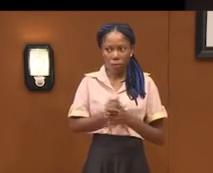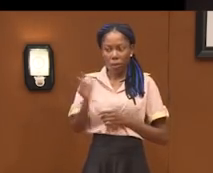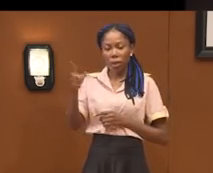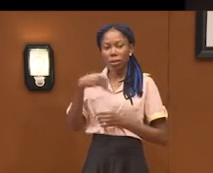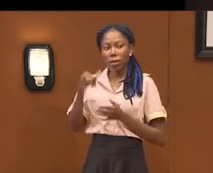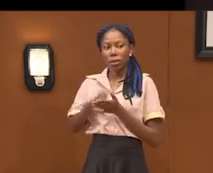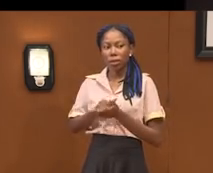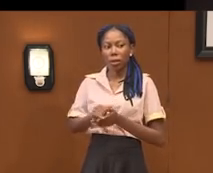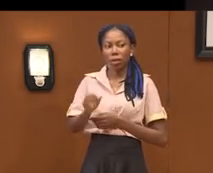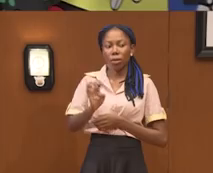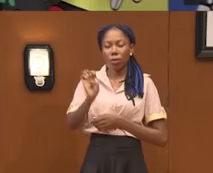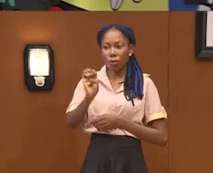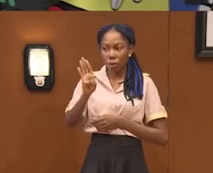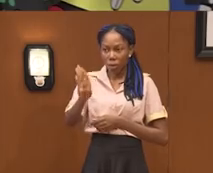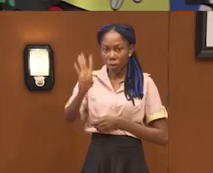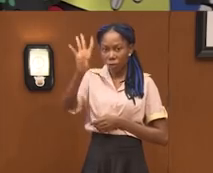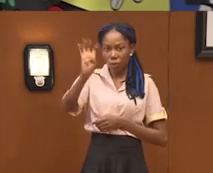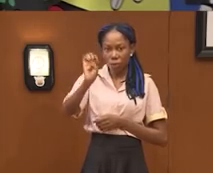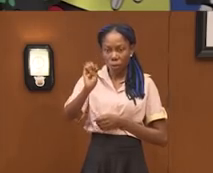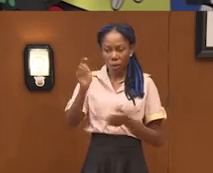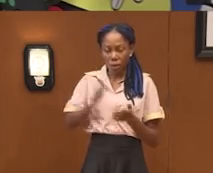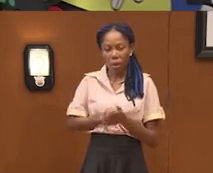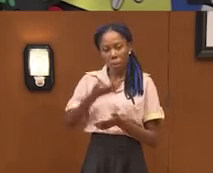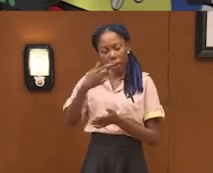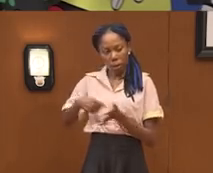NEPA give me light there. Give me proof.